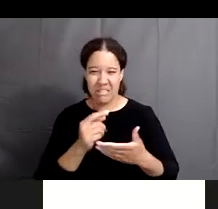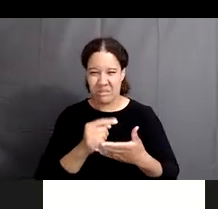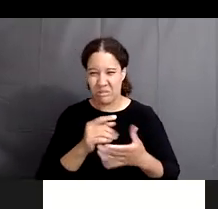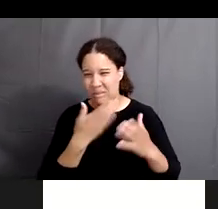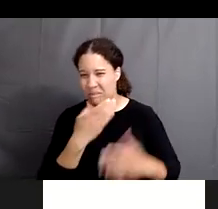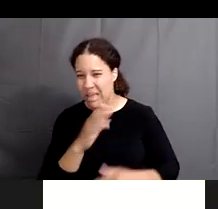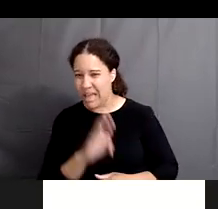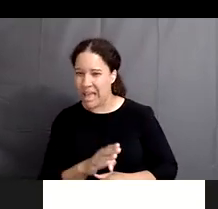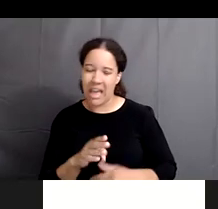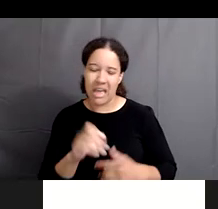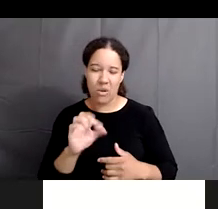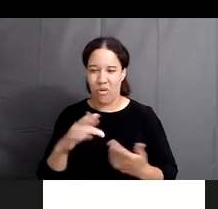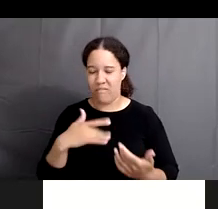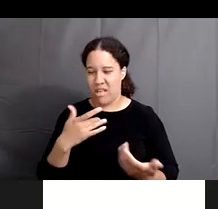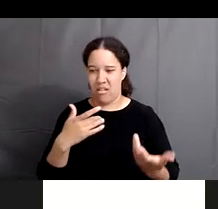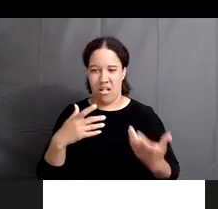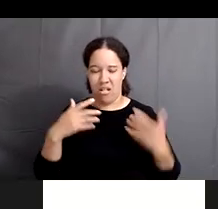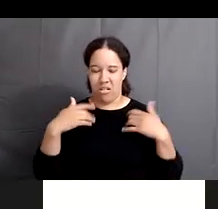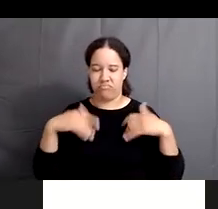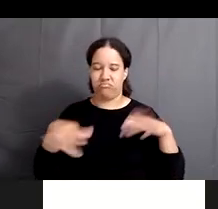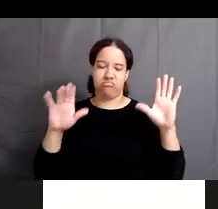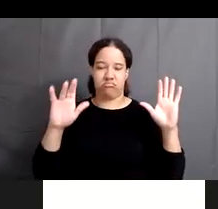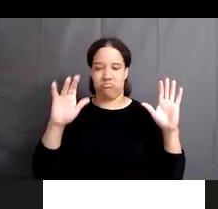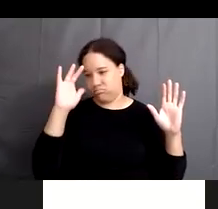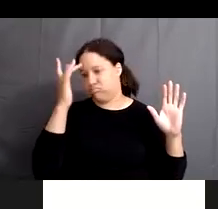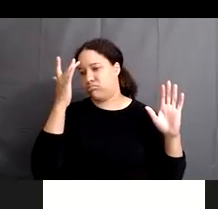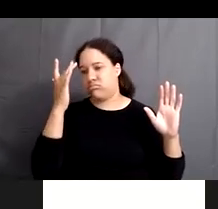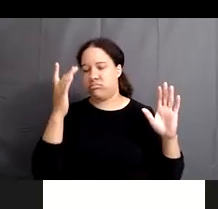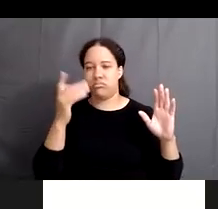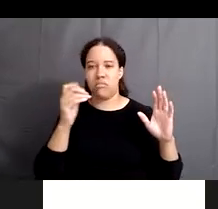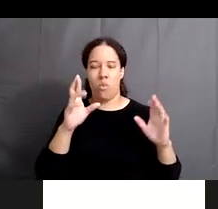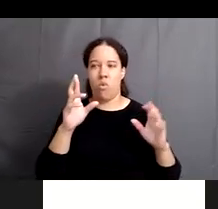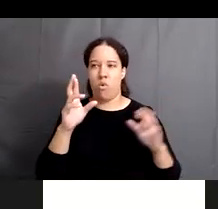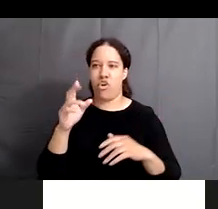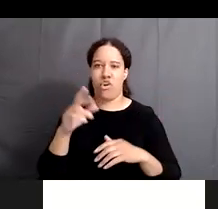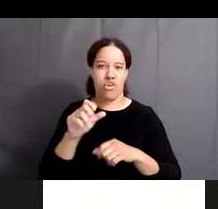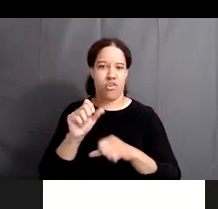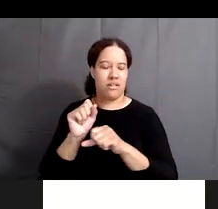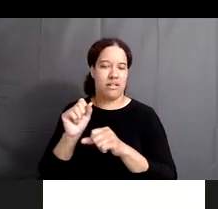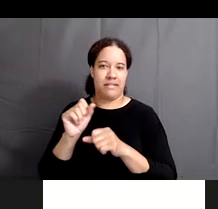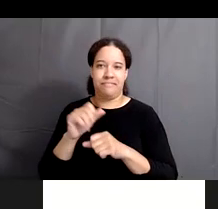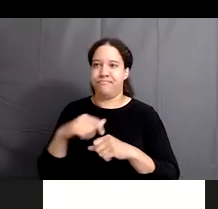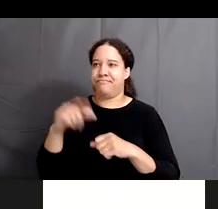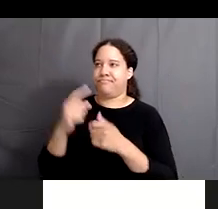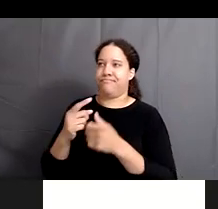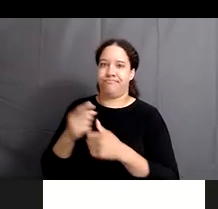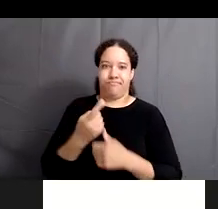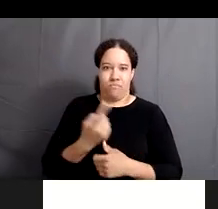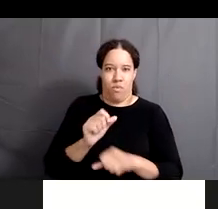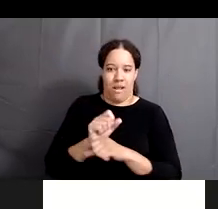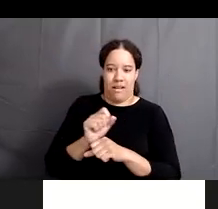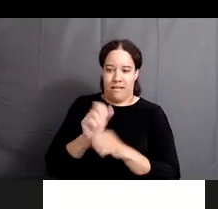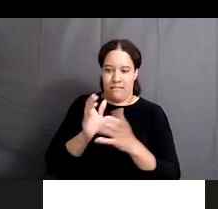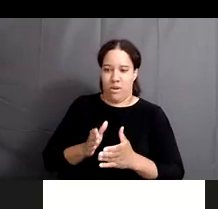or burnt out, or working for 30 people at a time, one person to 30 other people in a facility,